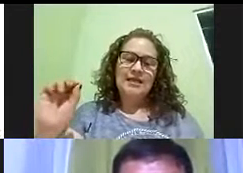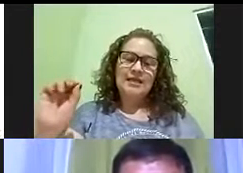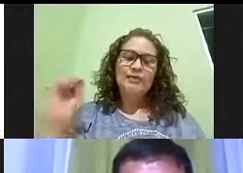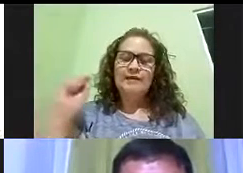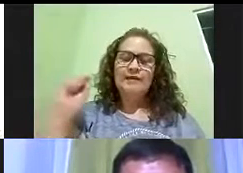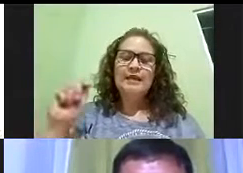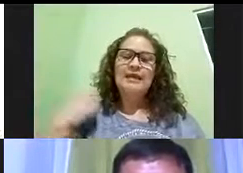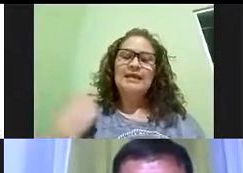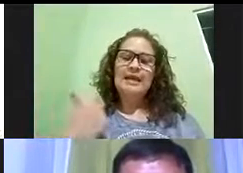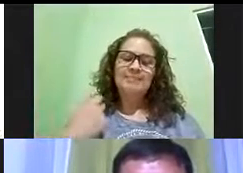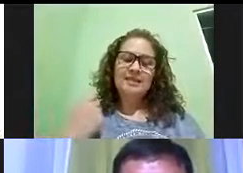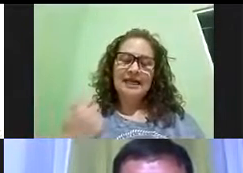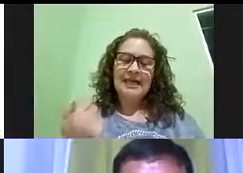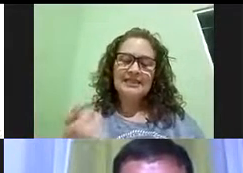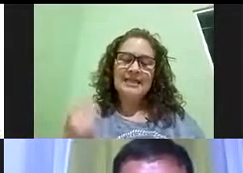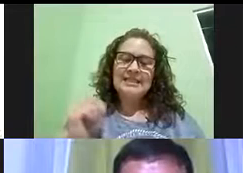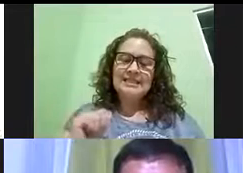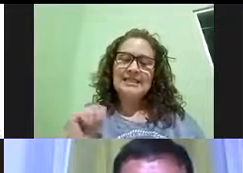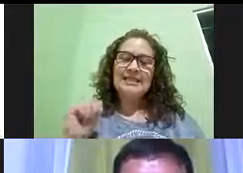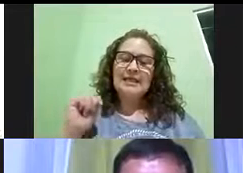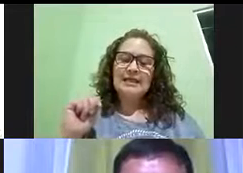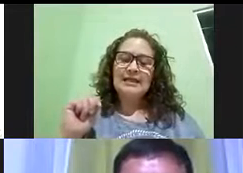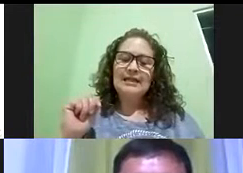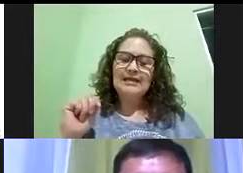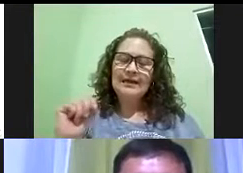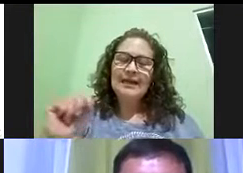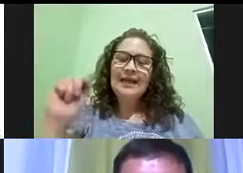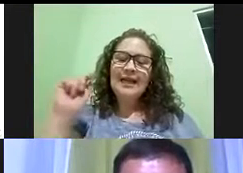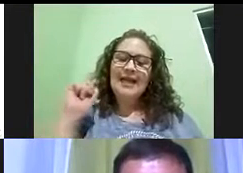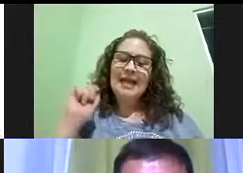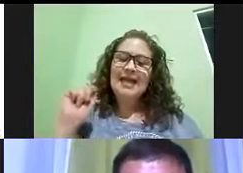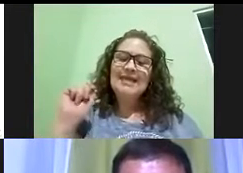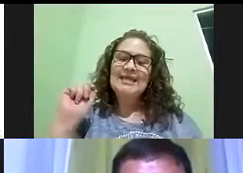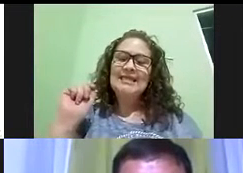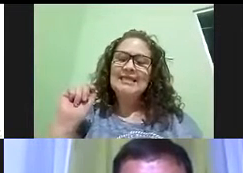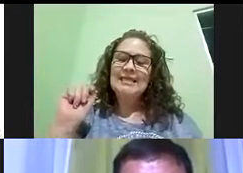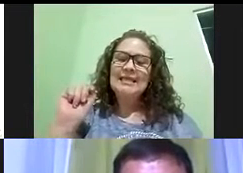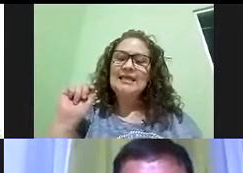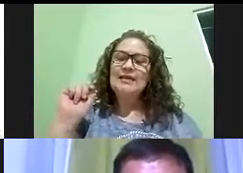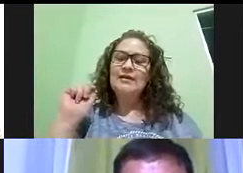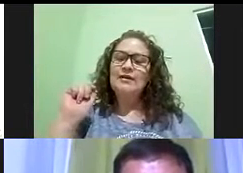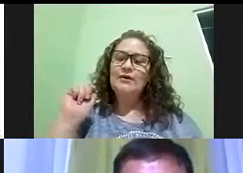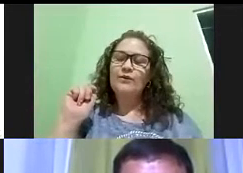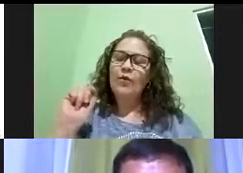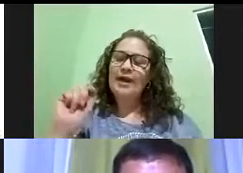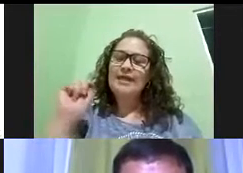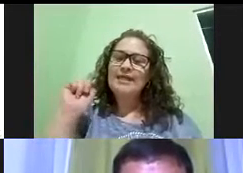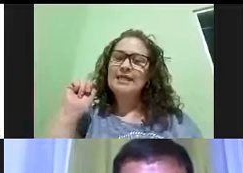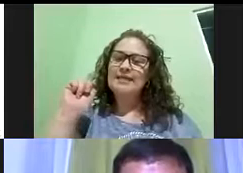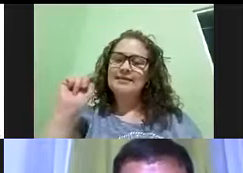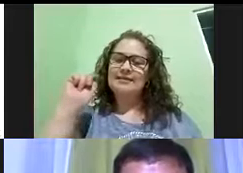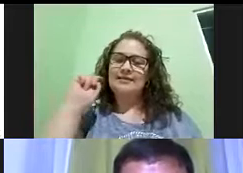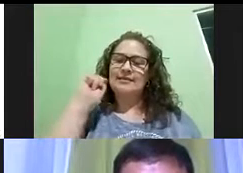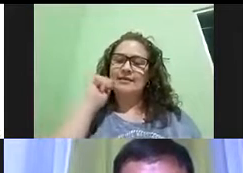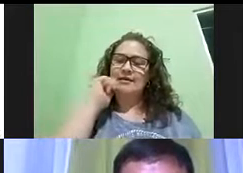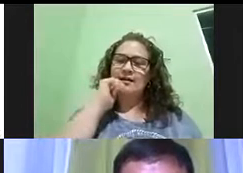Good evening. My name is Gladys. G L A D Y